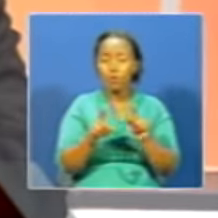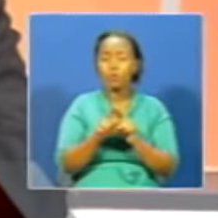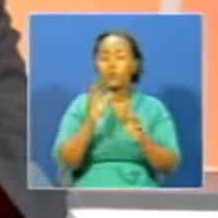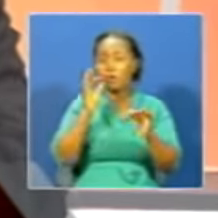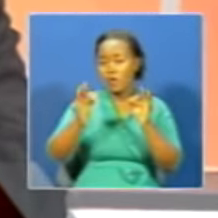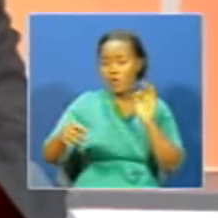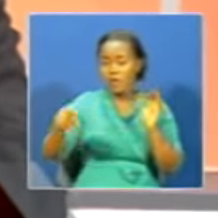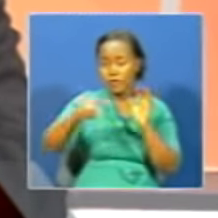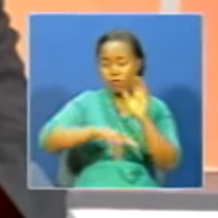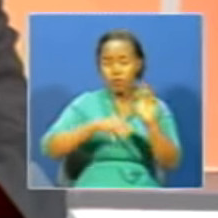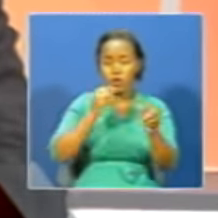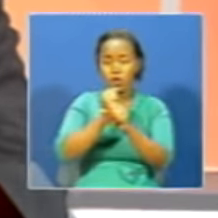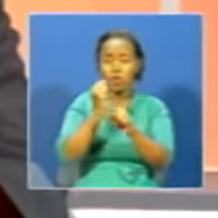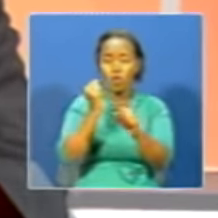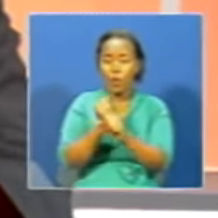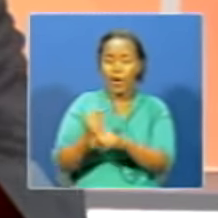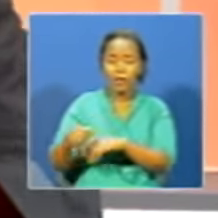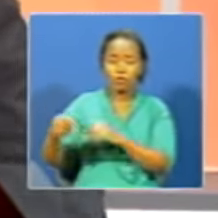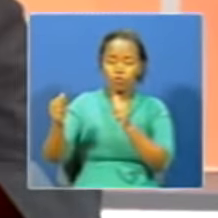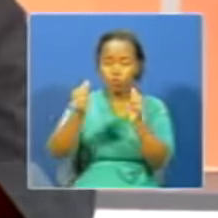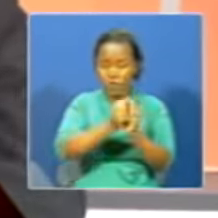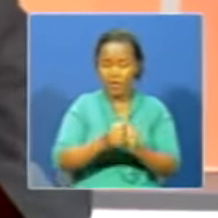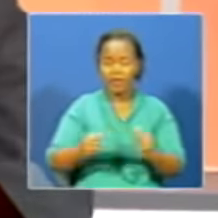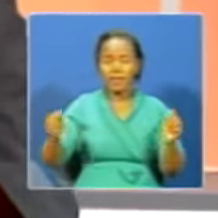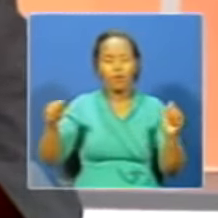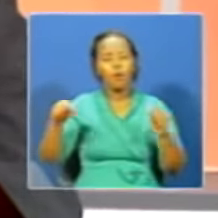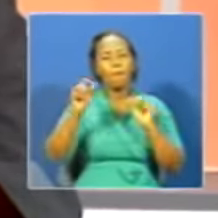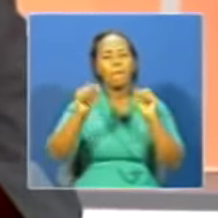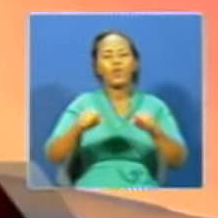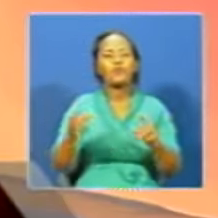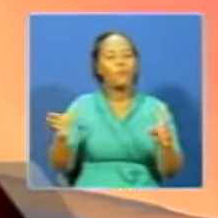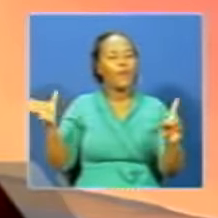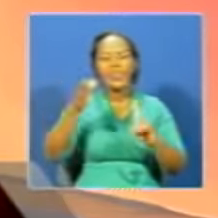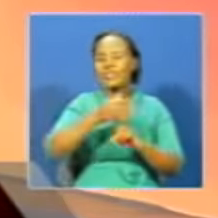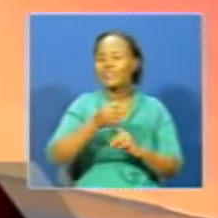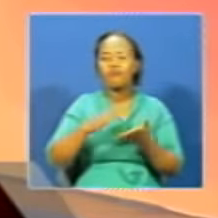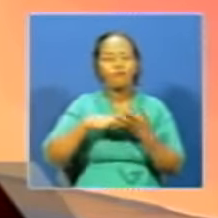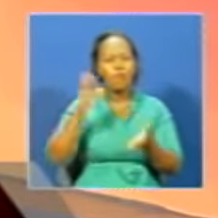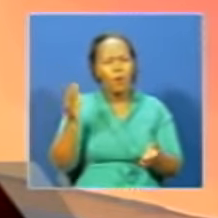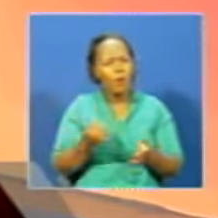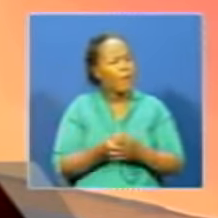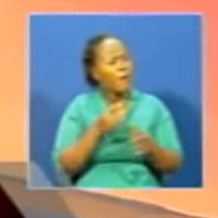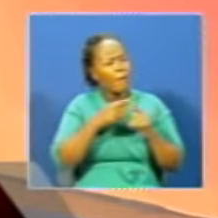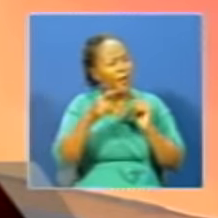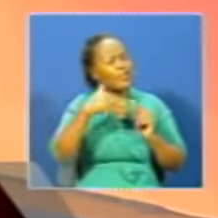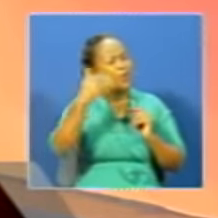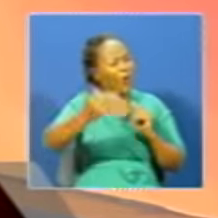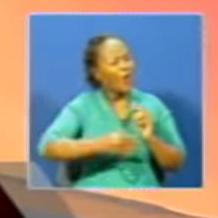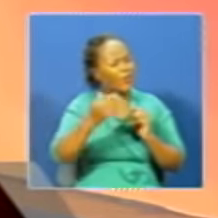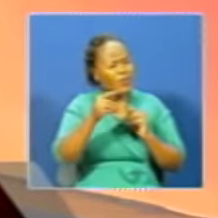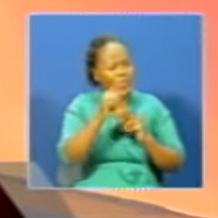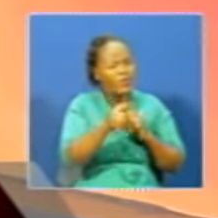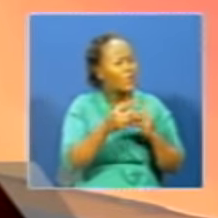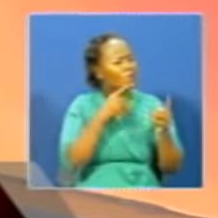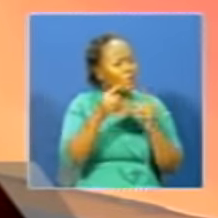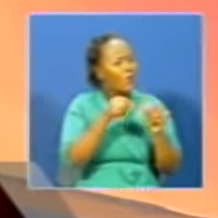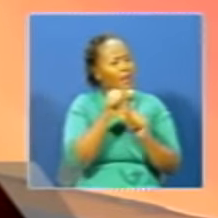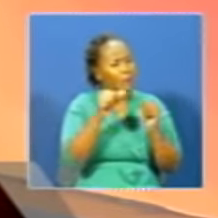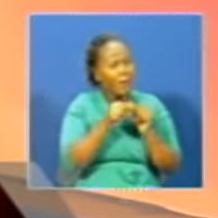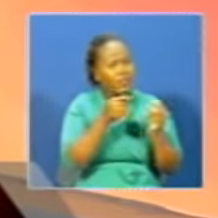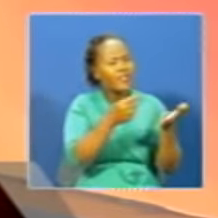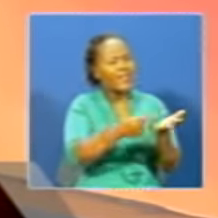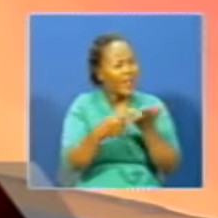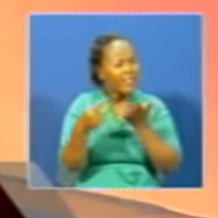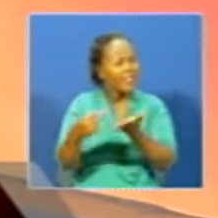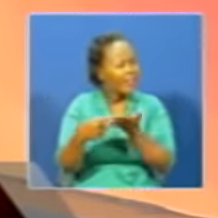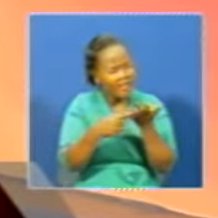together as a people, we can resolve this. We can hack it. But you keep talking of dialogue, as if we don't know what the problems are. We know the problems.